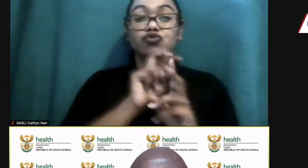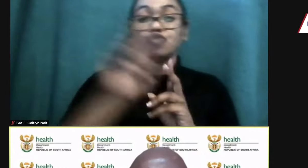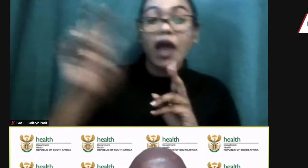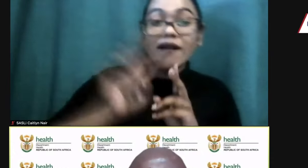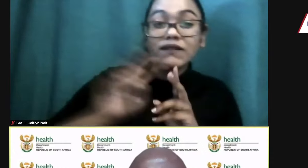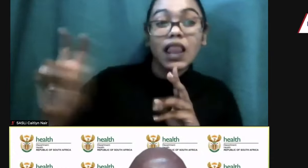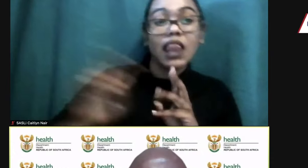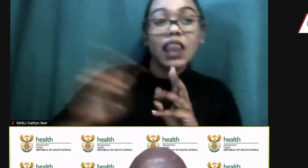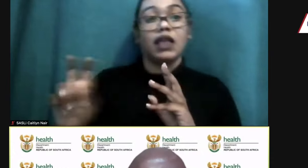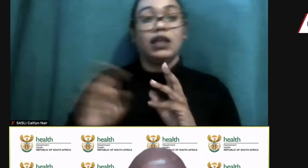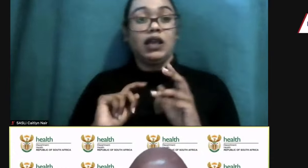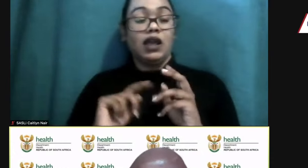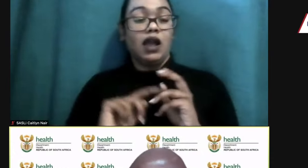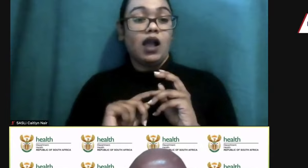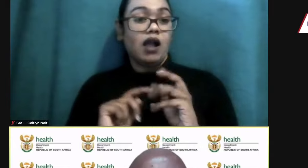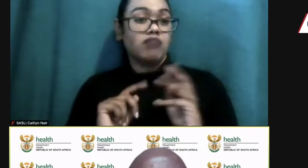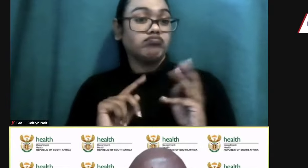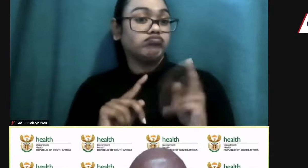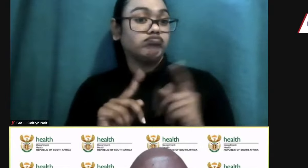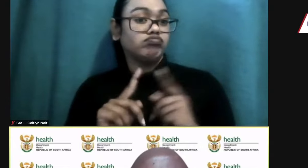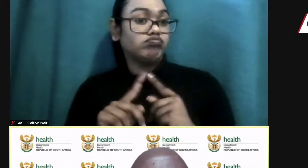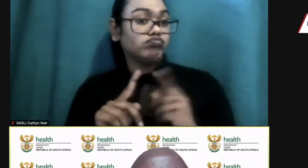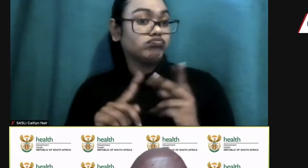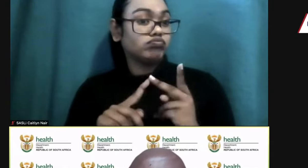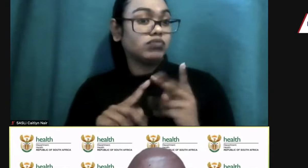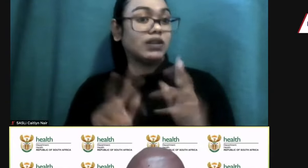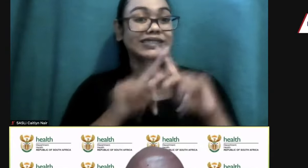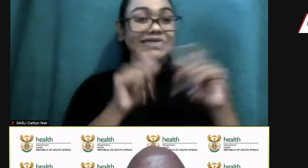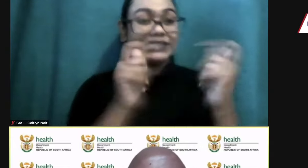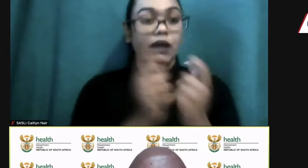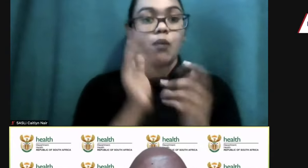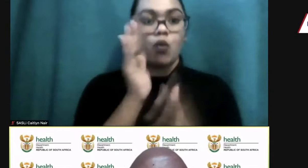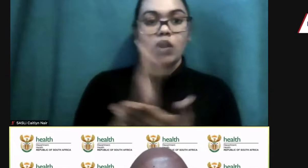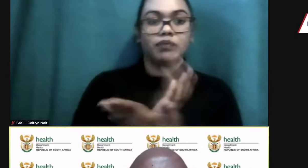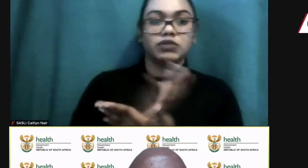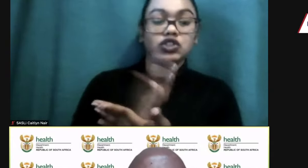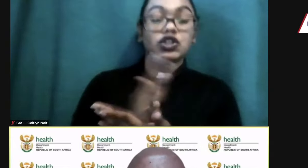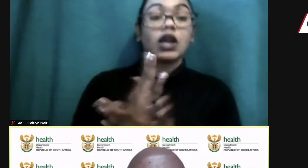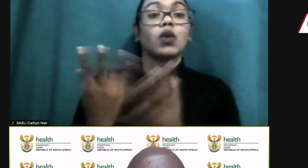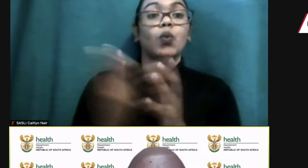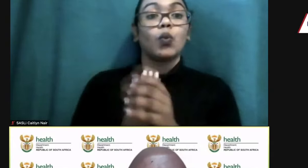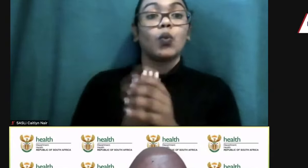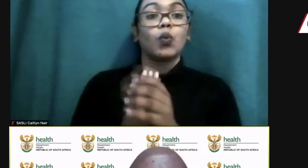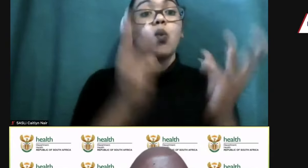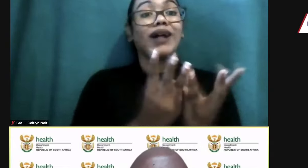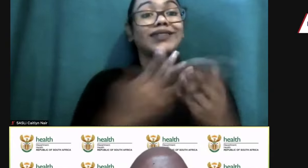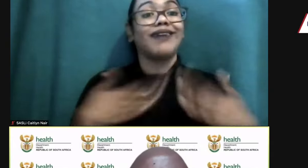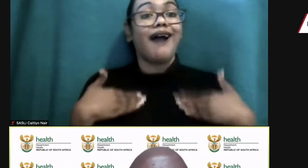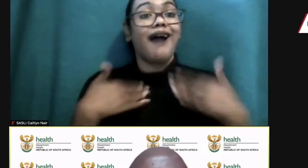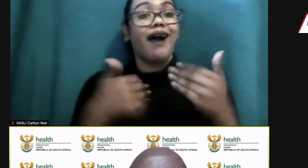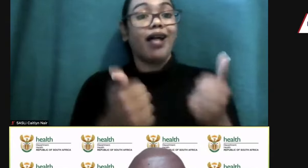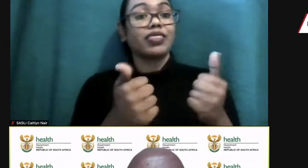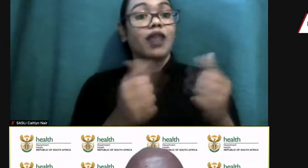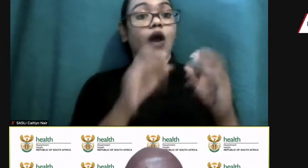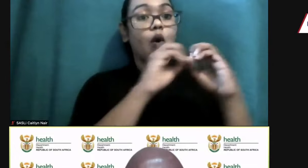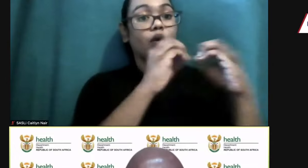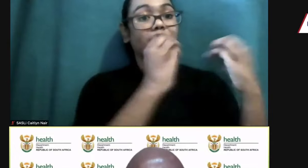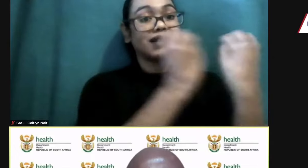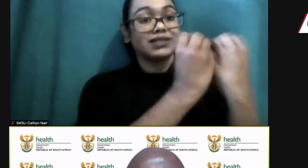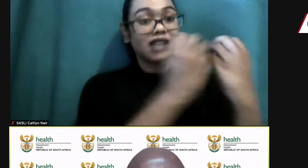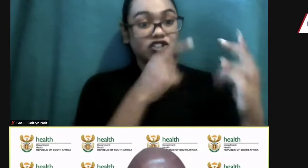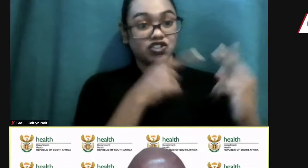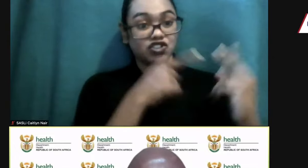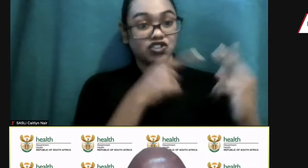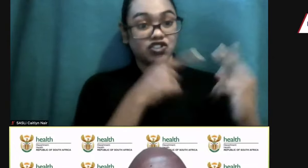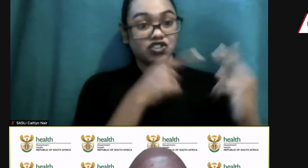As the team will be sharing this with the World Health Organization, as all countries are required when you pick